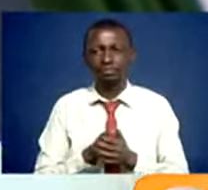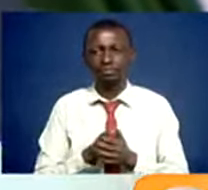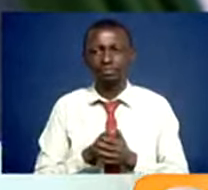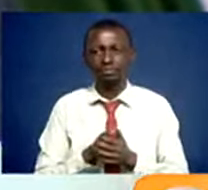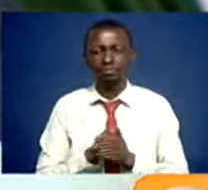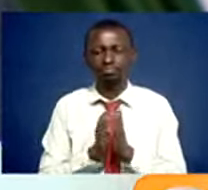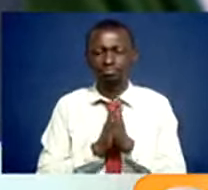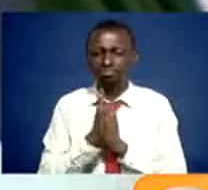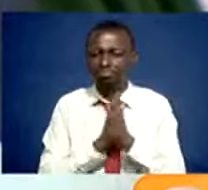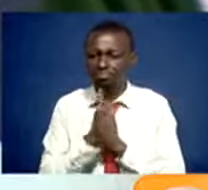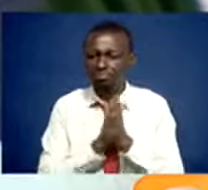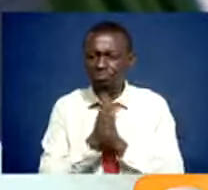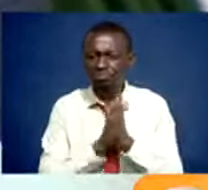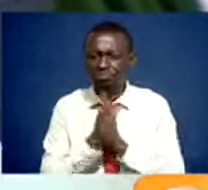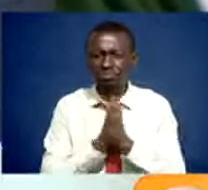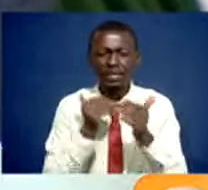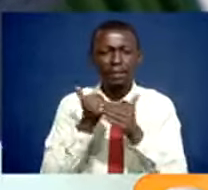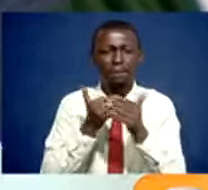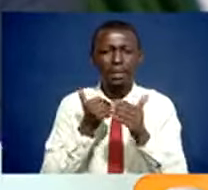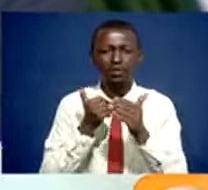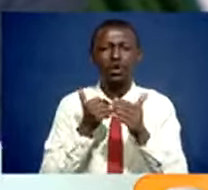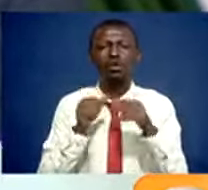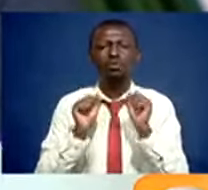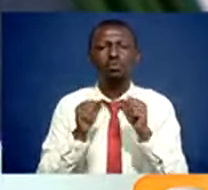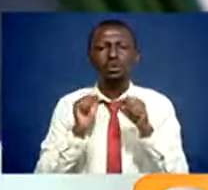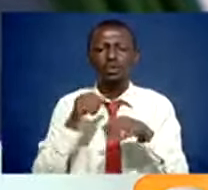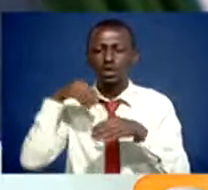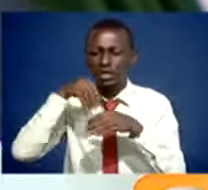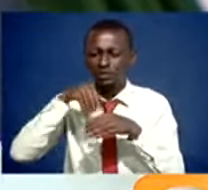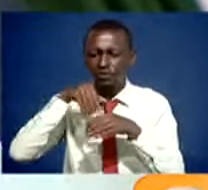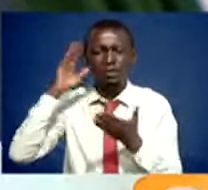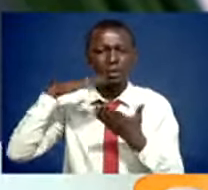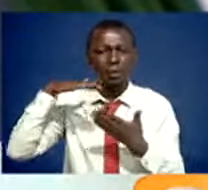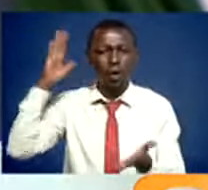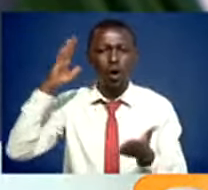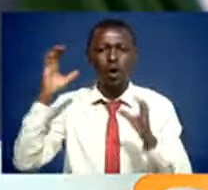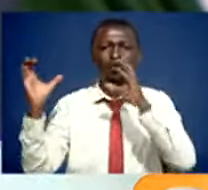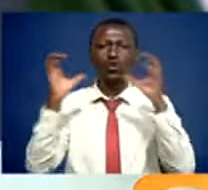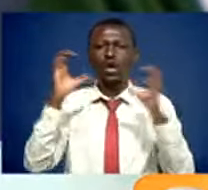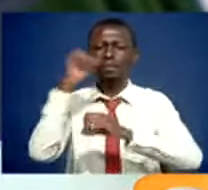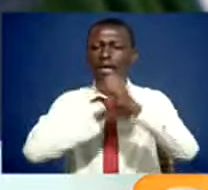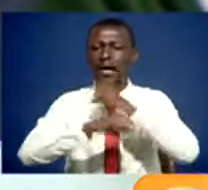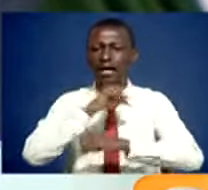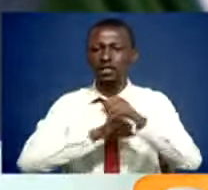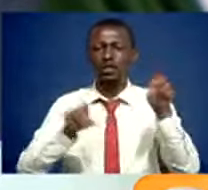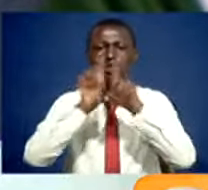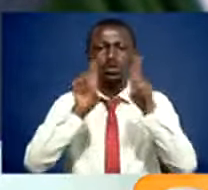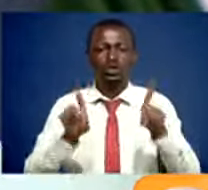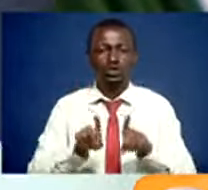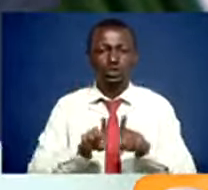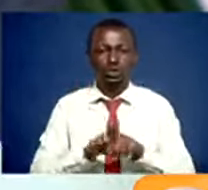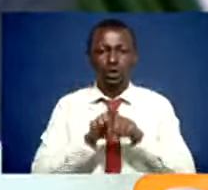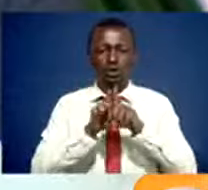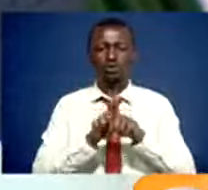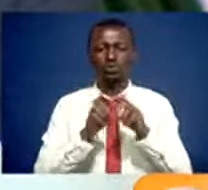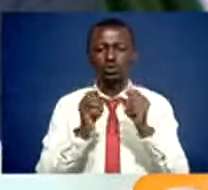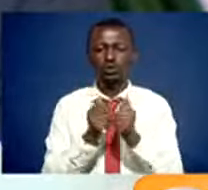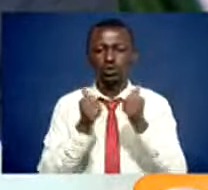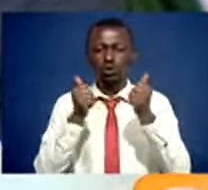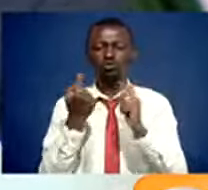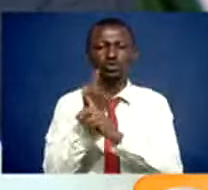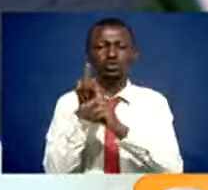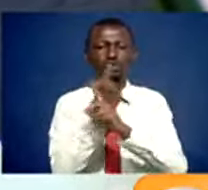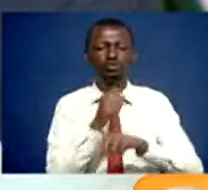our determination to increase investment in climate action and to build resilience against disruptive forces of